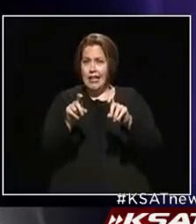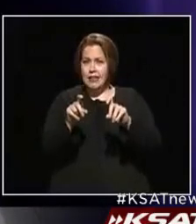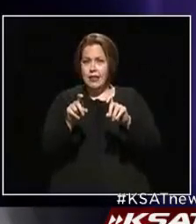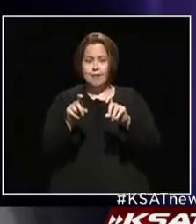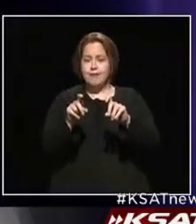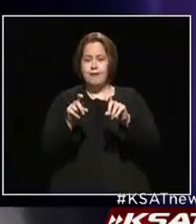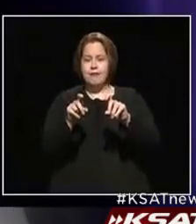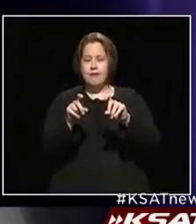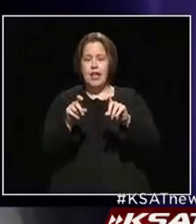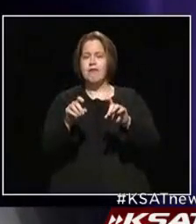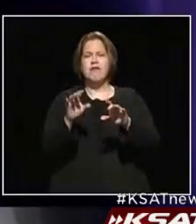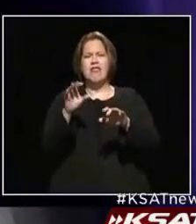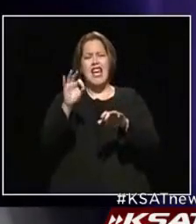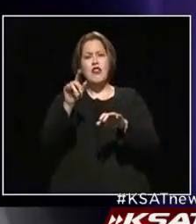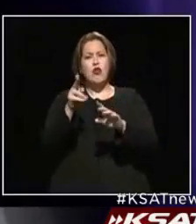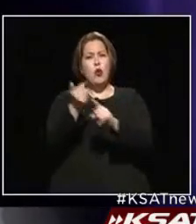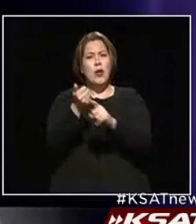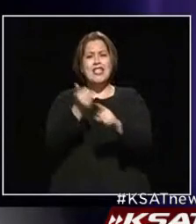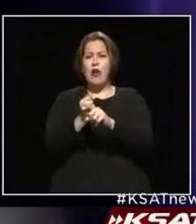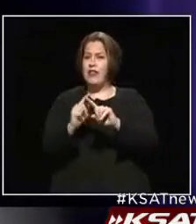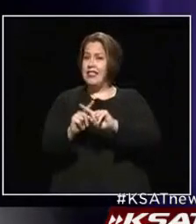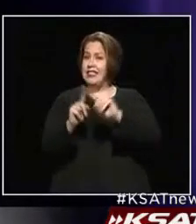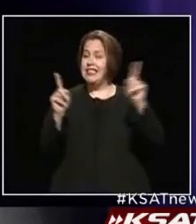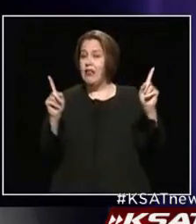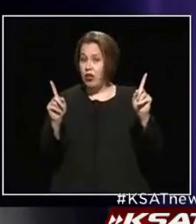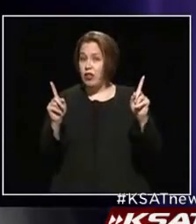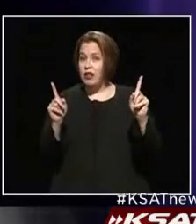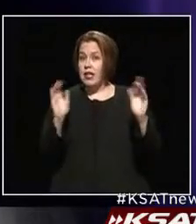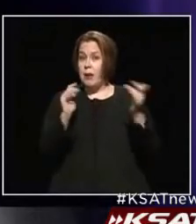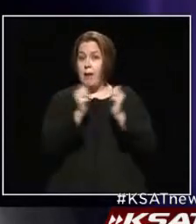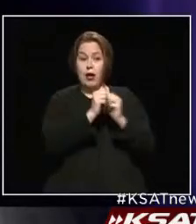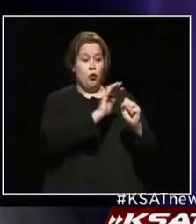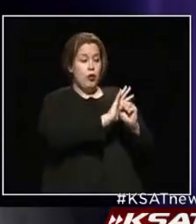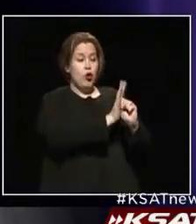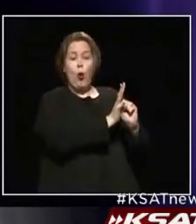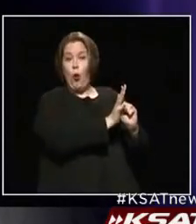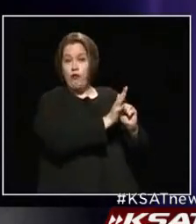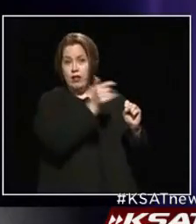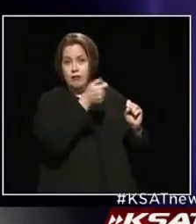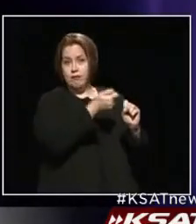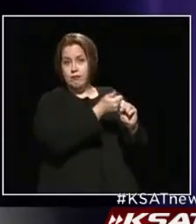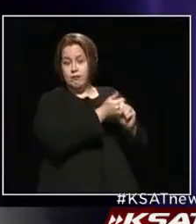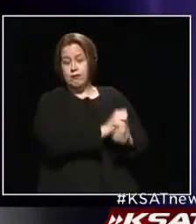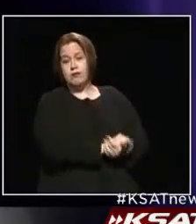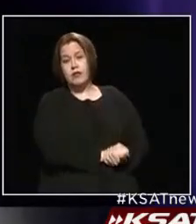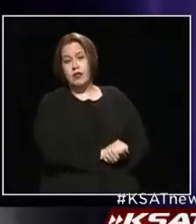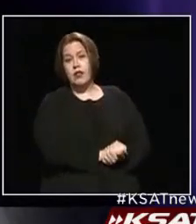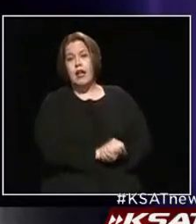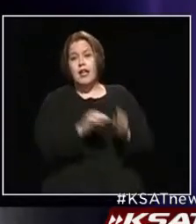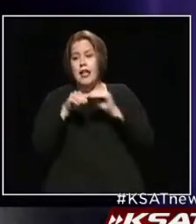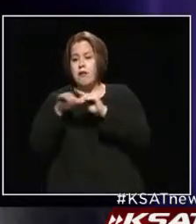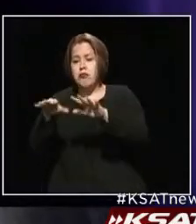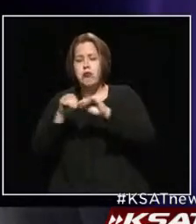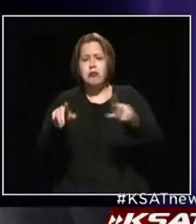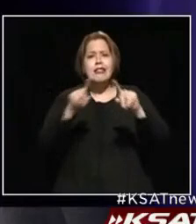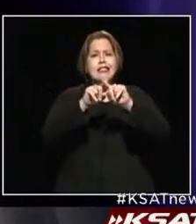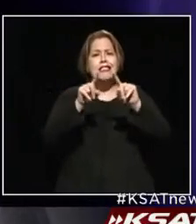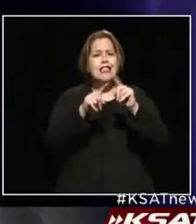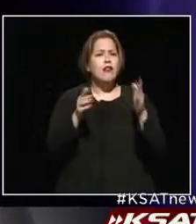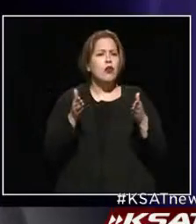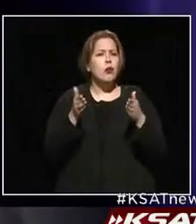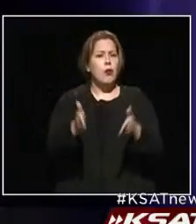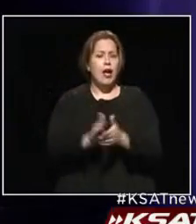test because the flu is a different animal than what the COVID COVID-19 is. They spread in different ways.